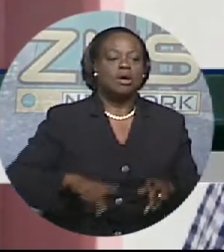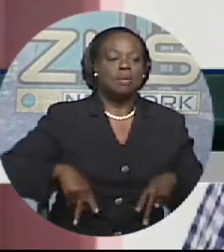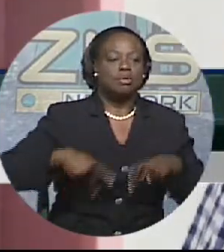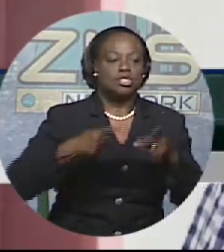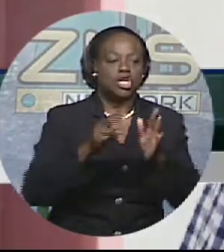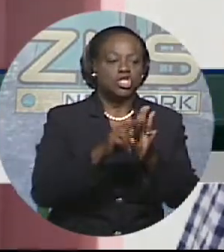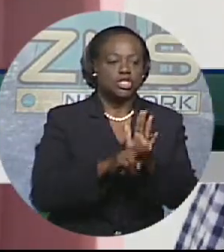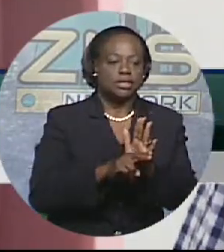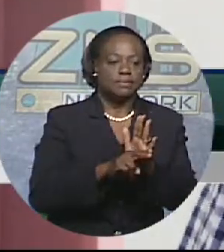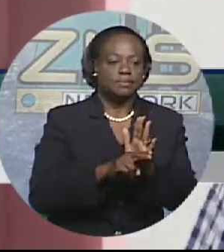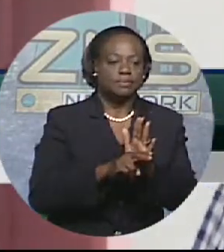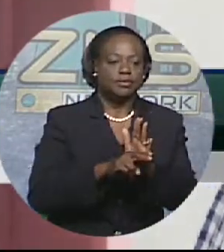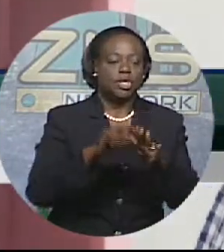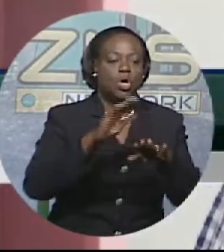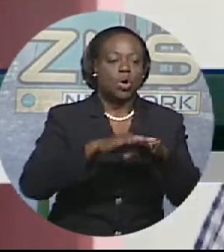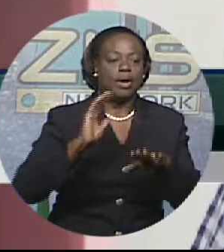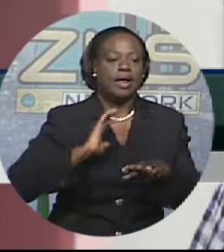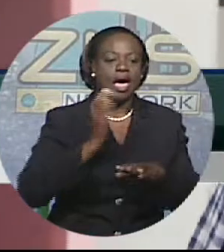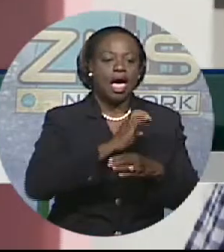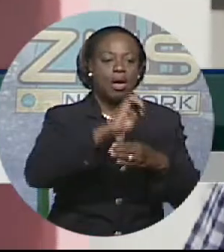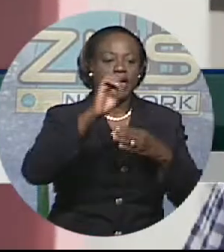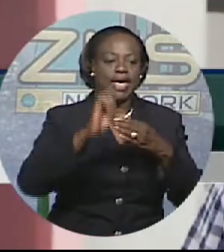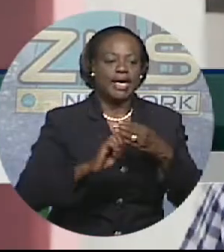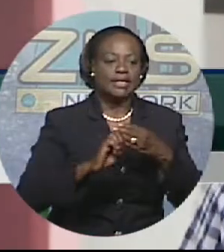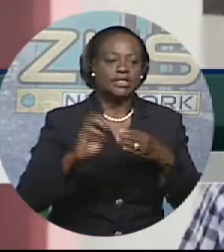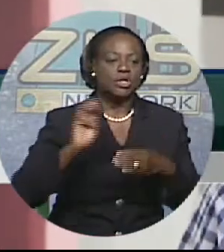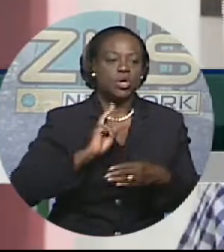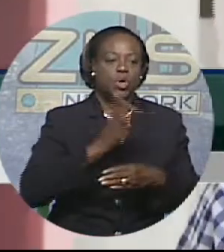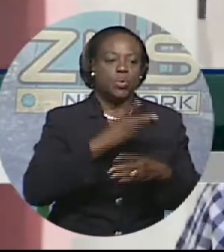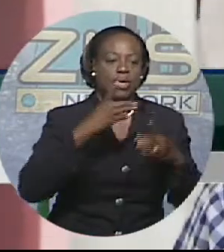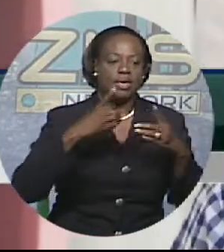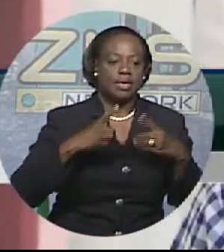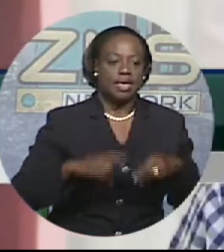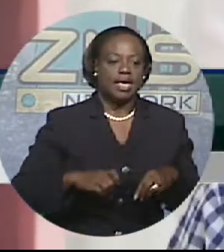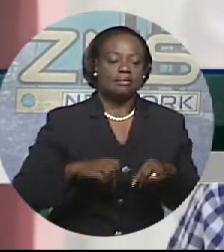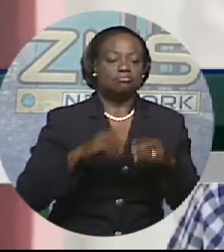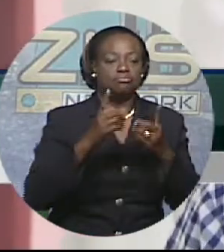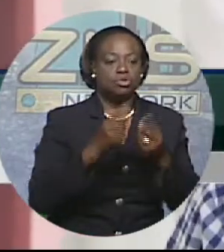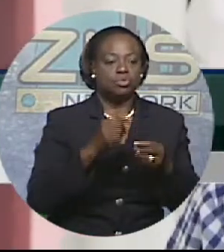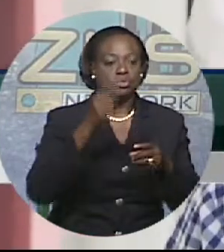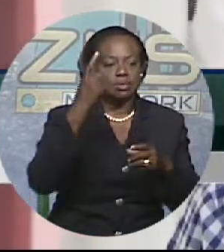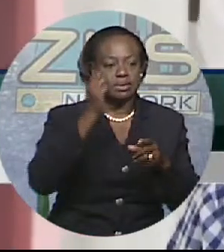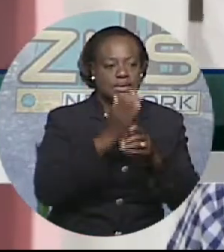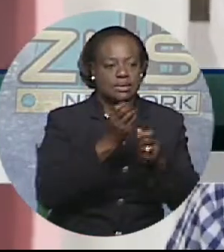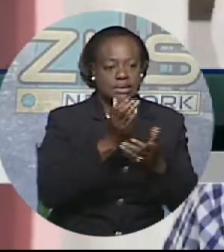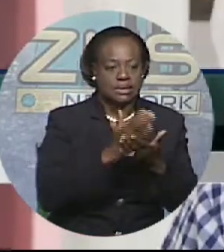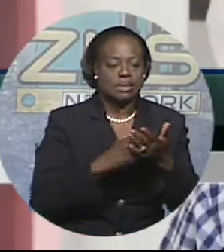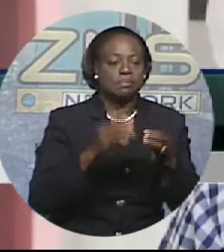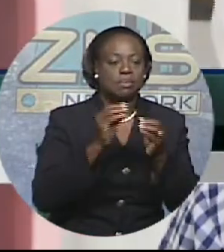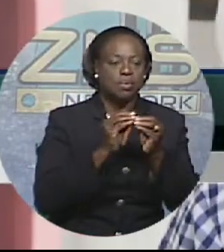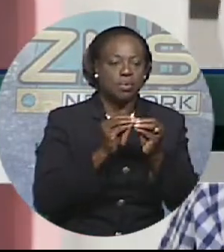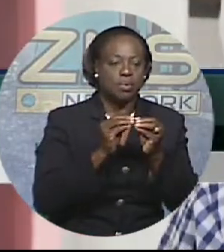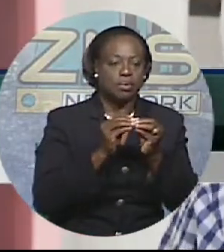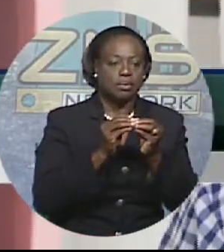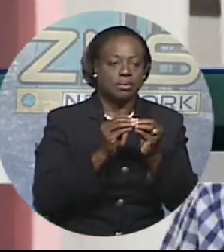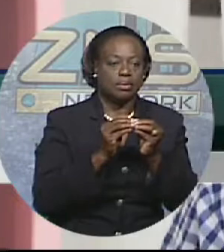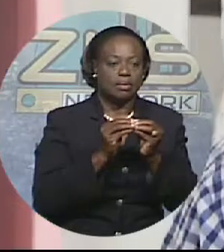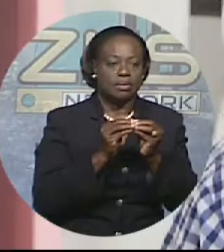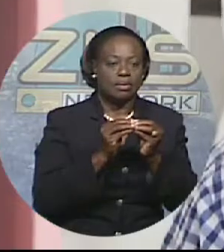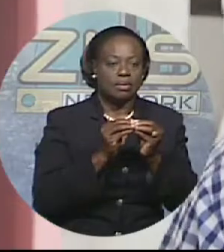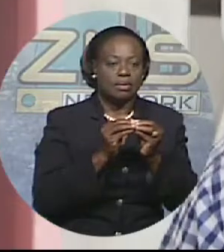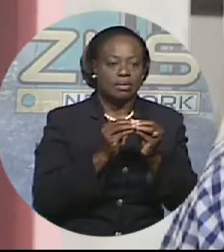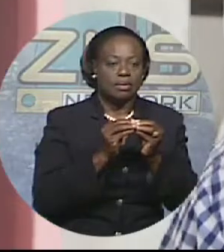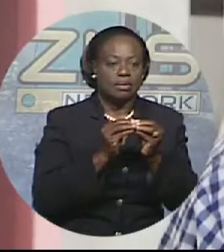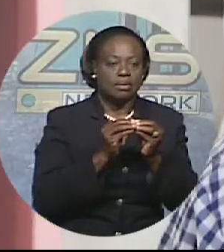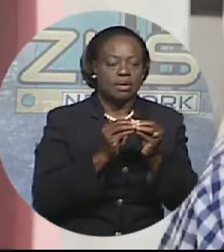on our end, we can do some more merchandising now that we see the fervor about the event. We think the